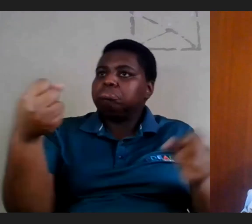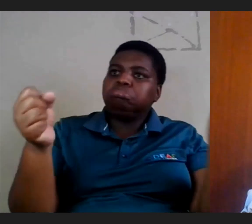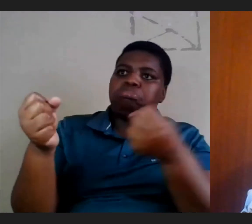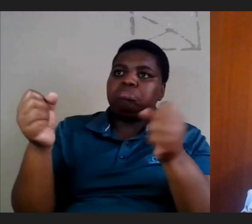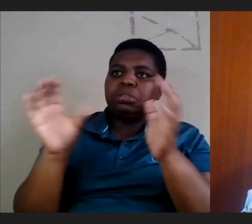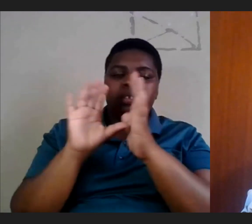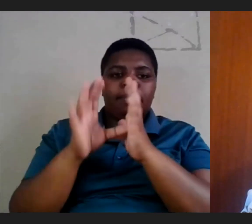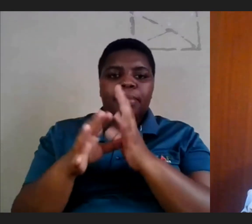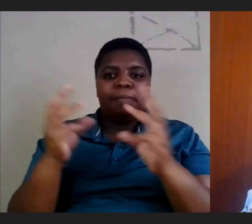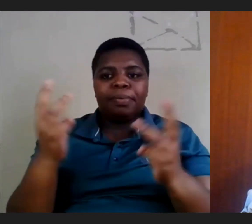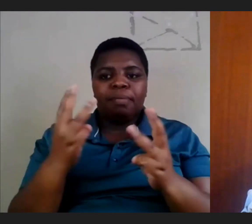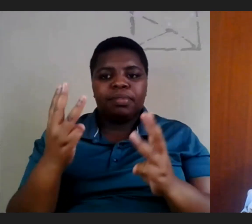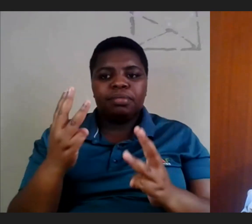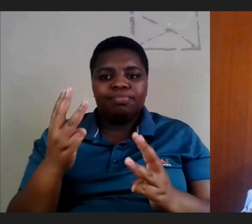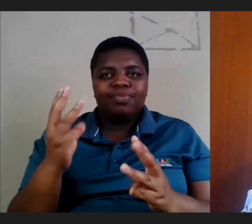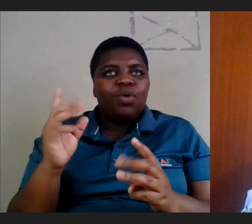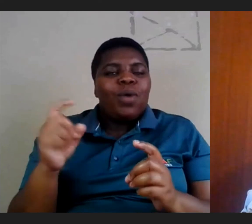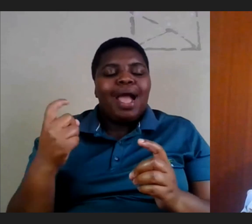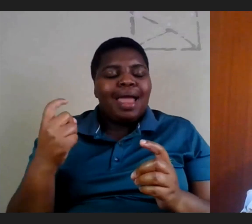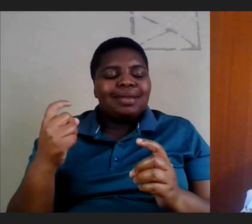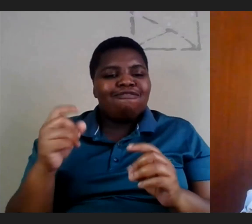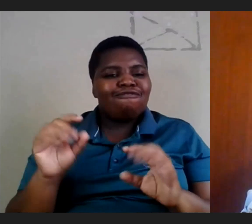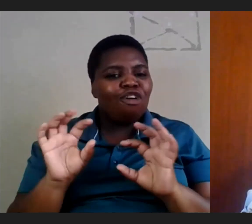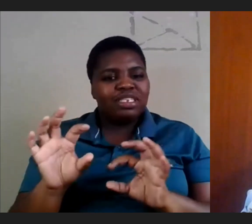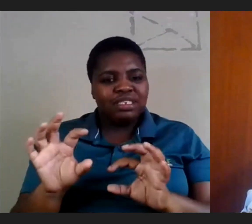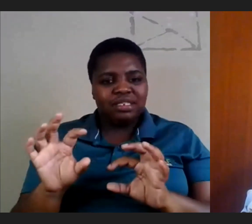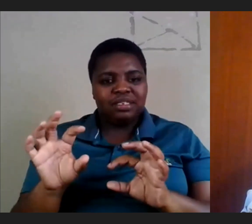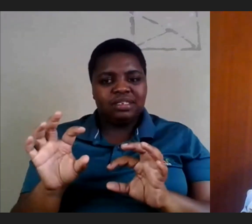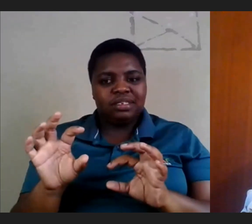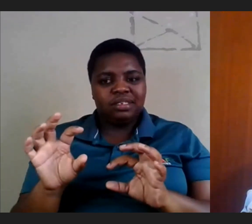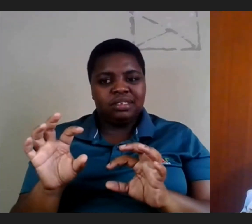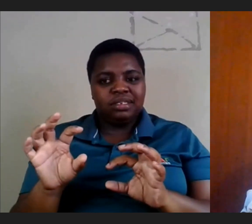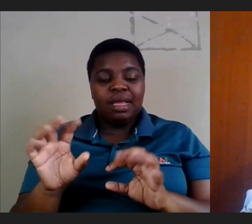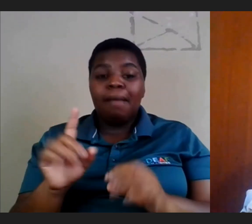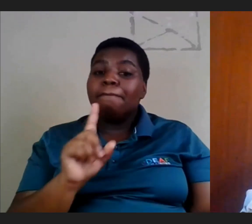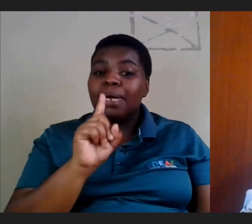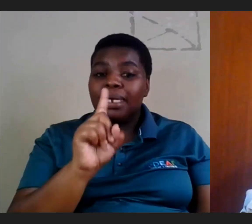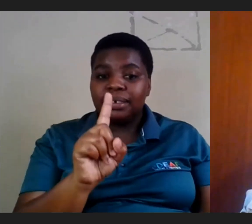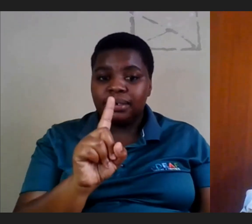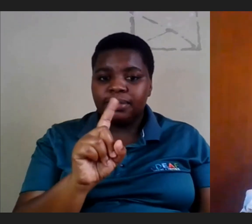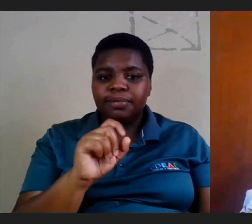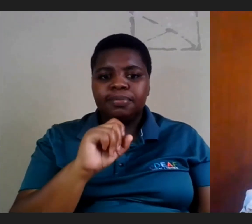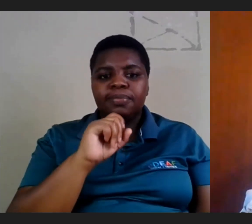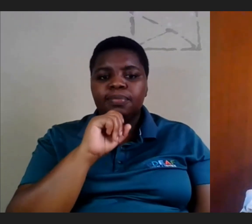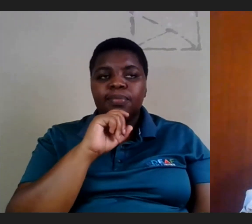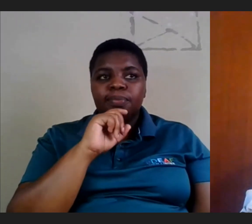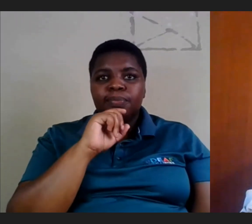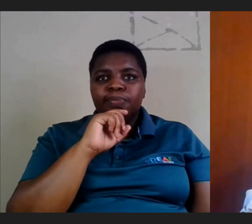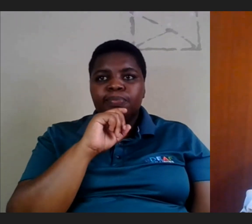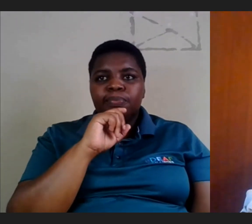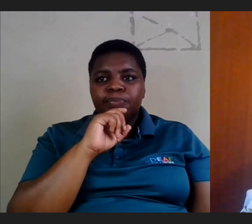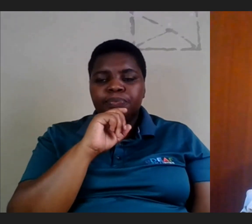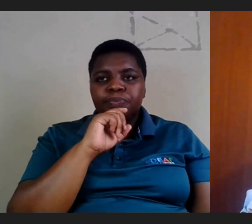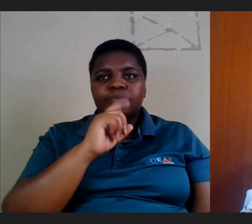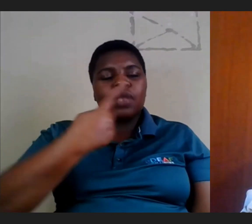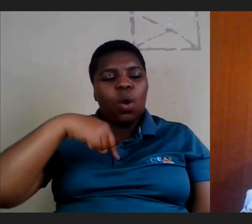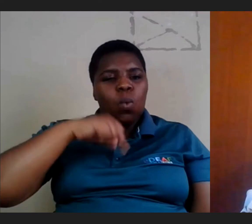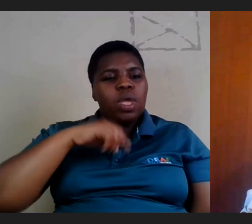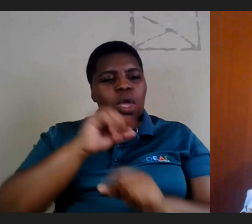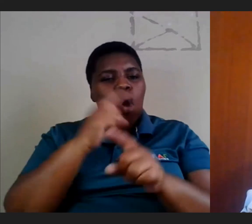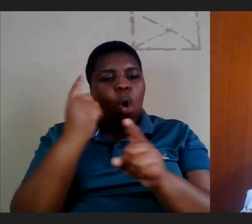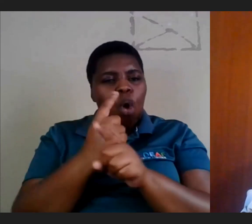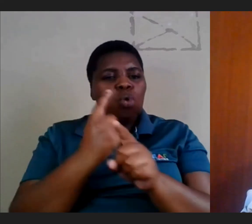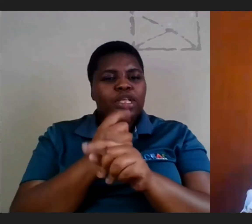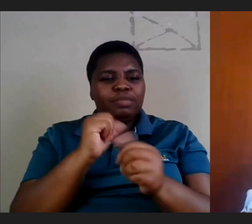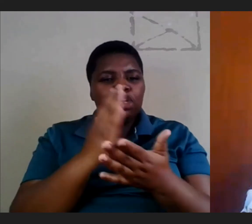disabilities in accordance with the job access framework. However, we are ensuring and guiding